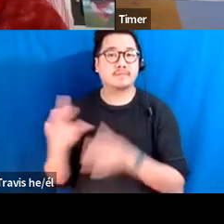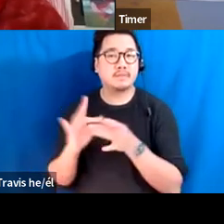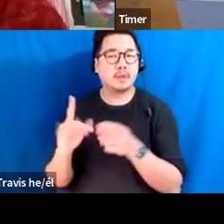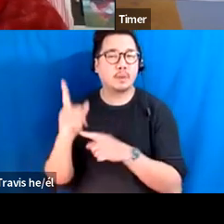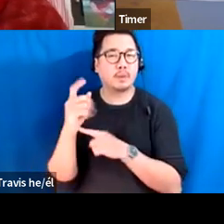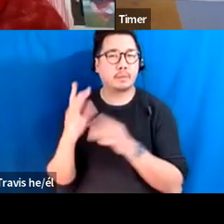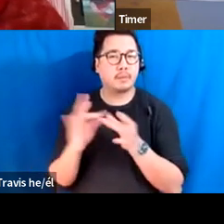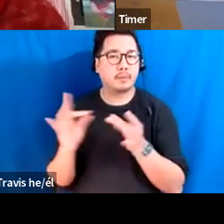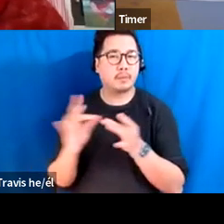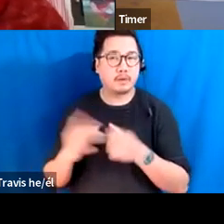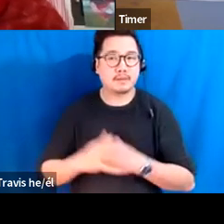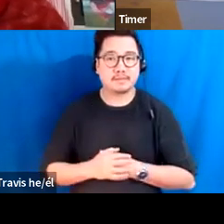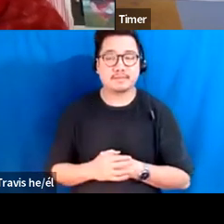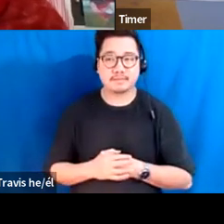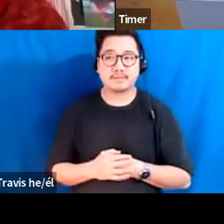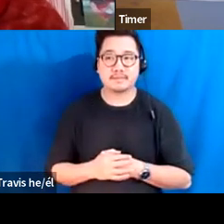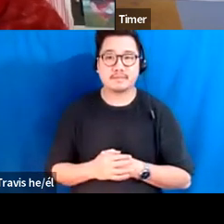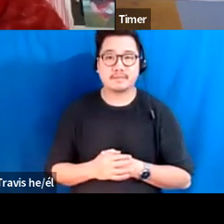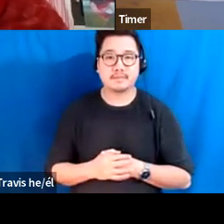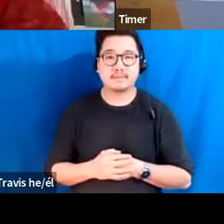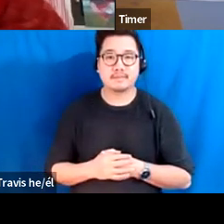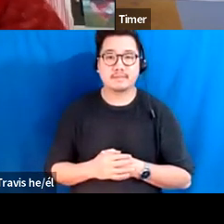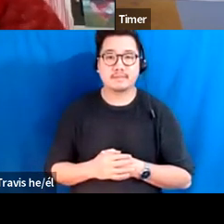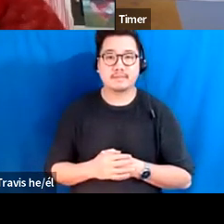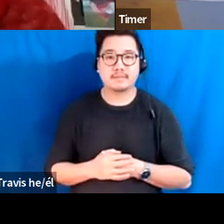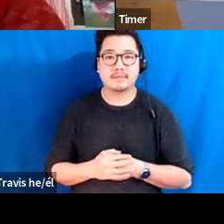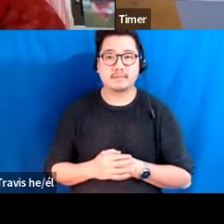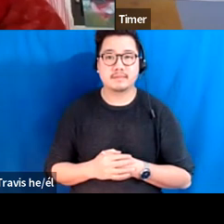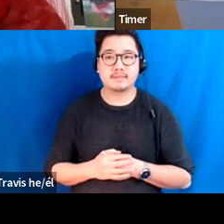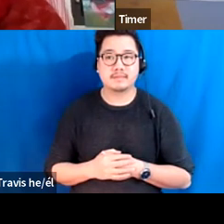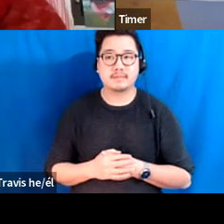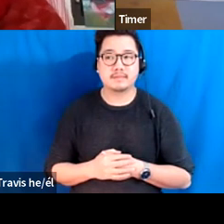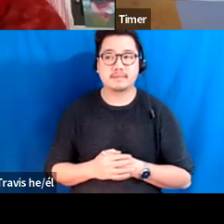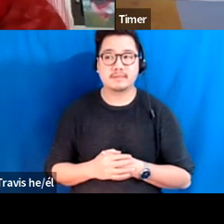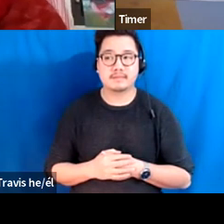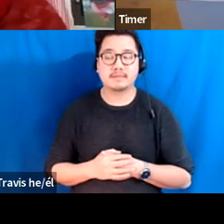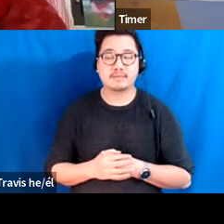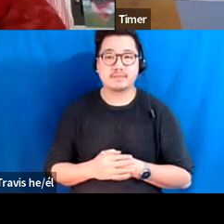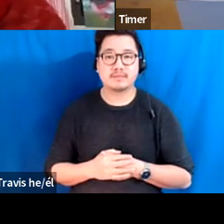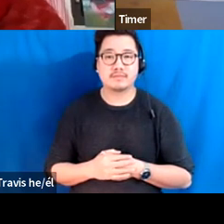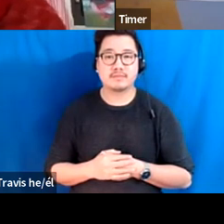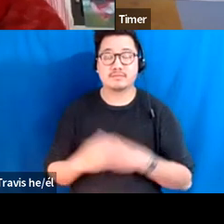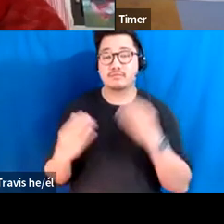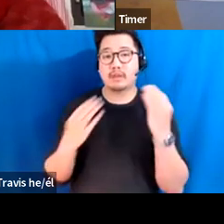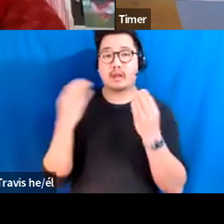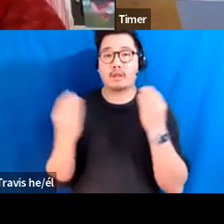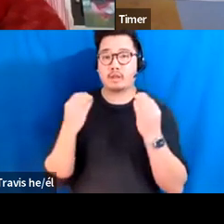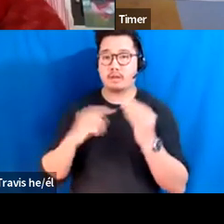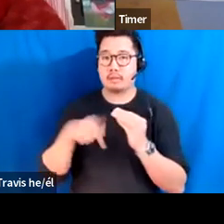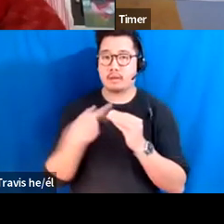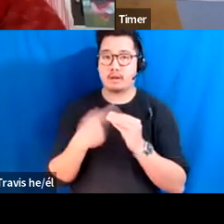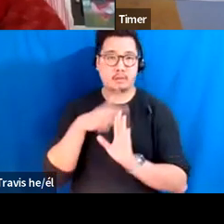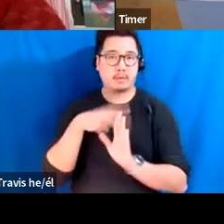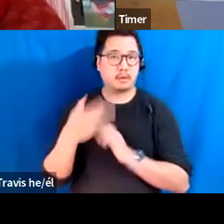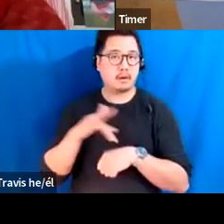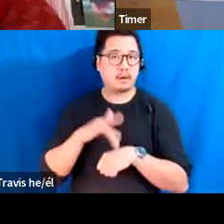that you know in in our content in our thinking about this in the in the programming that's available at these